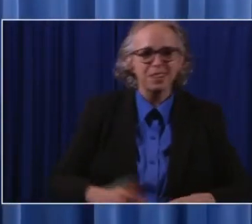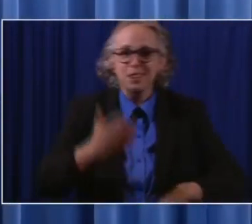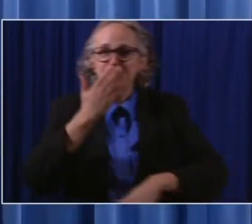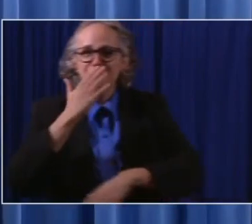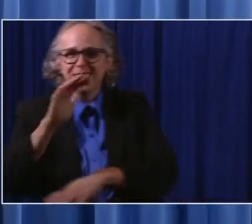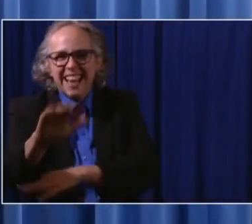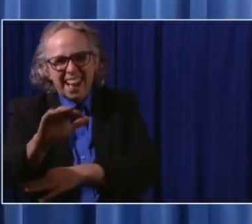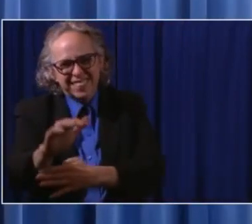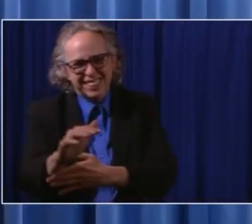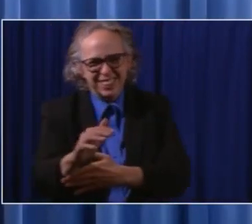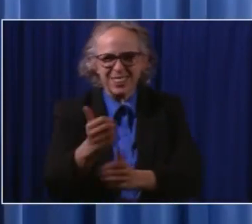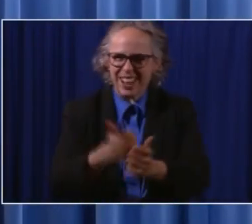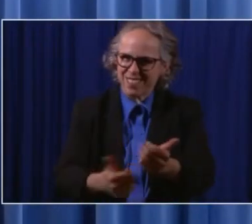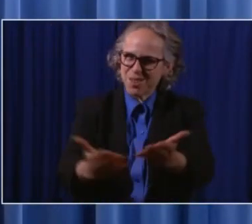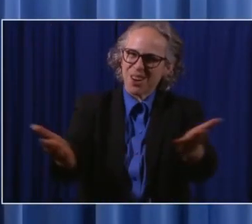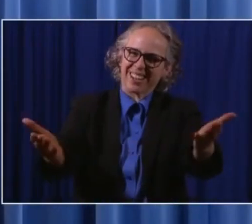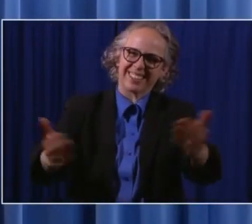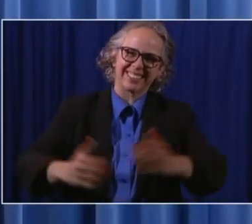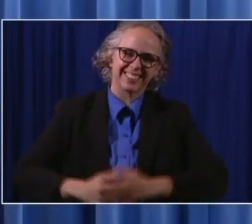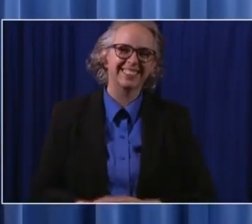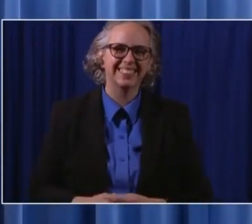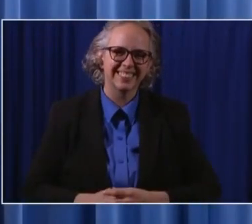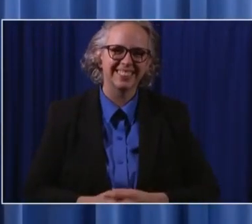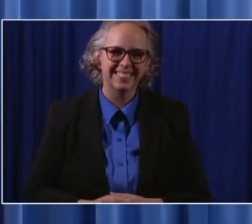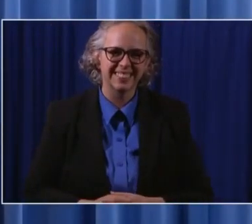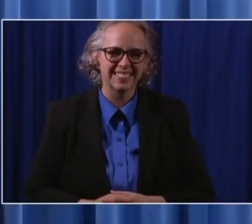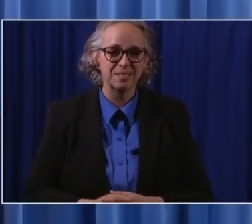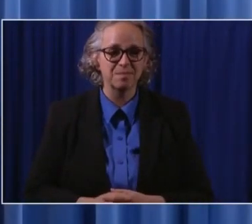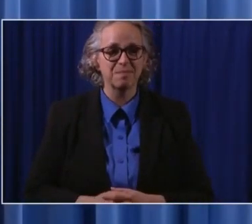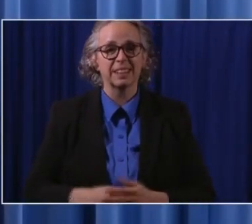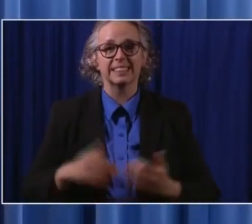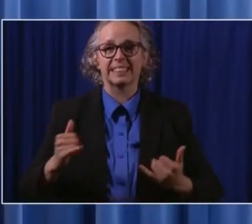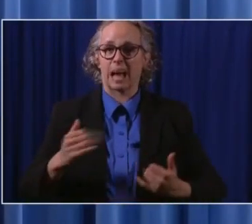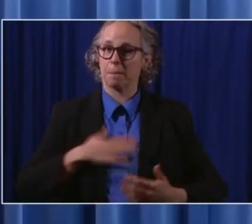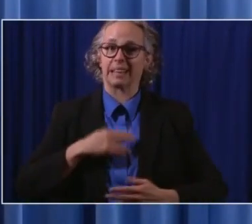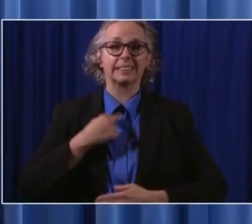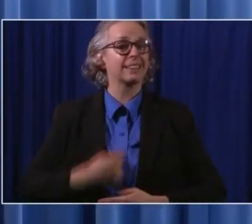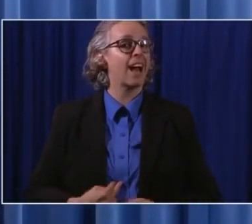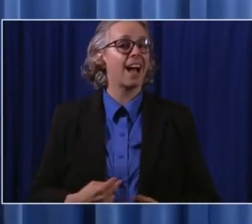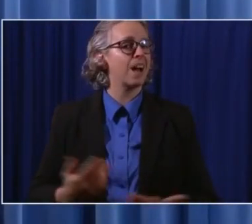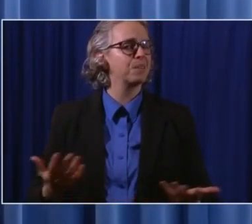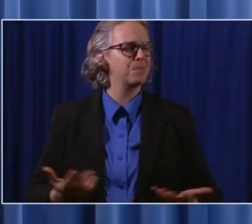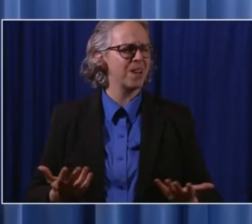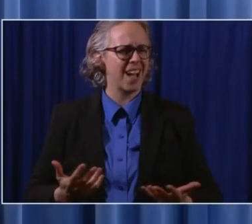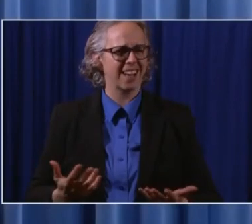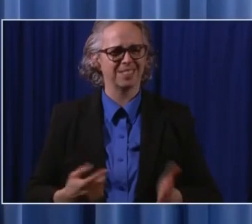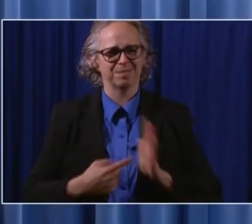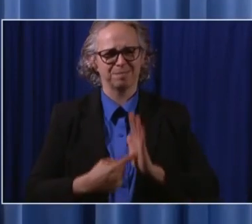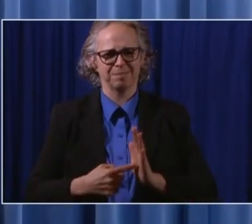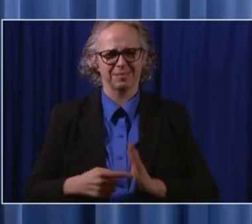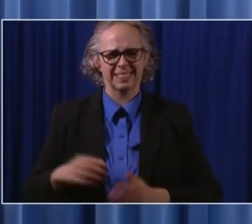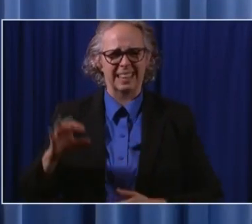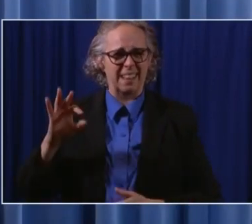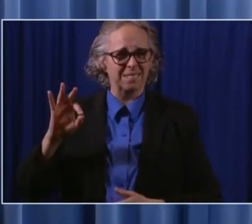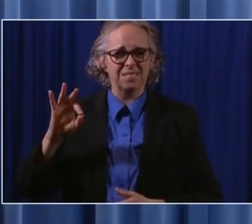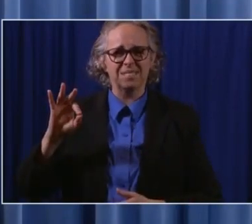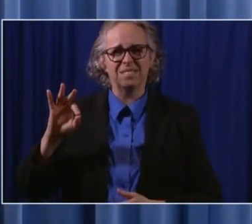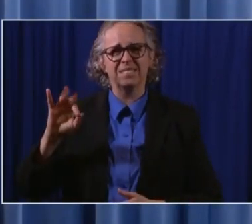Good afternoon, everyone. Wearing a tie, DeWine's College, home of the Yellow Jackets.